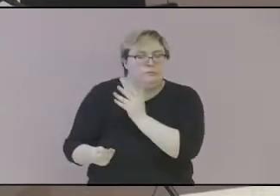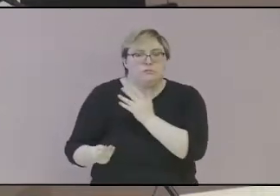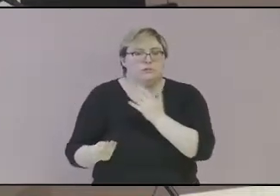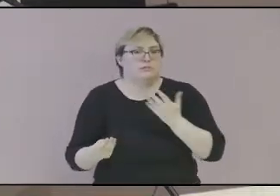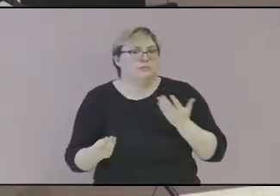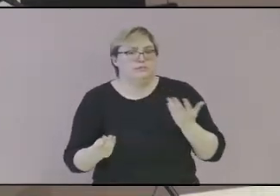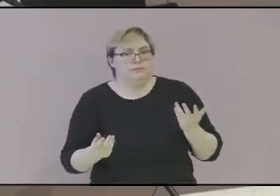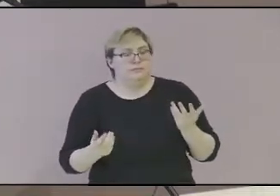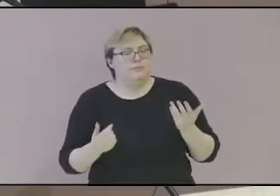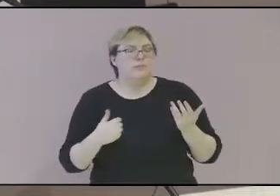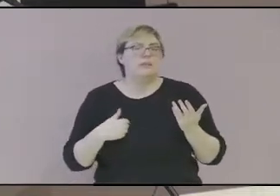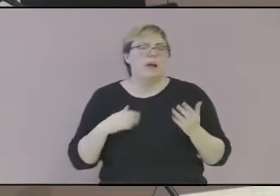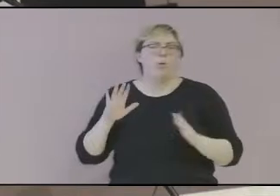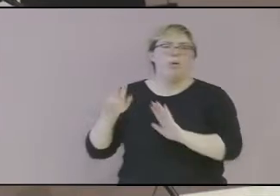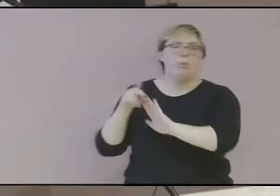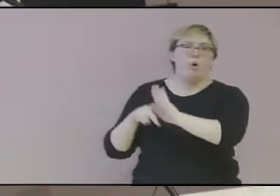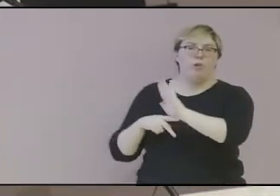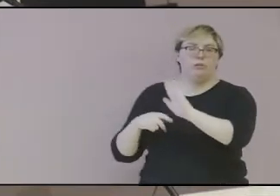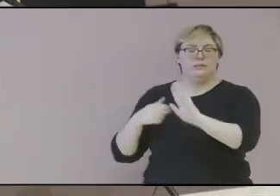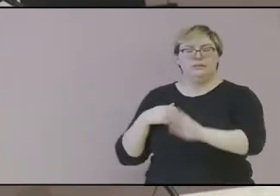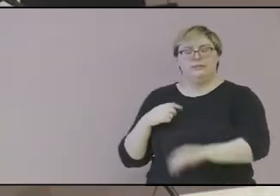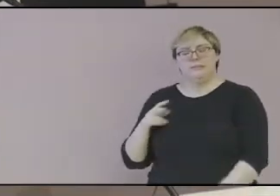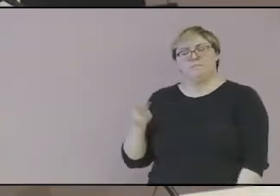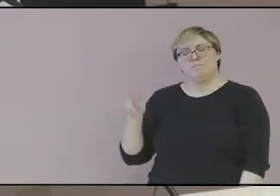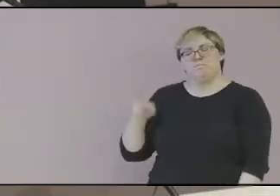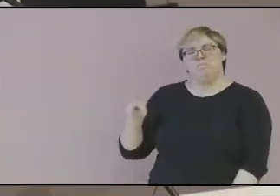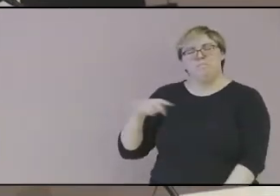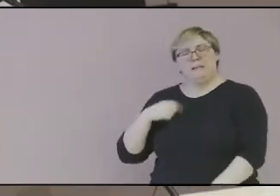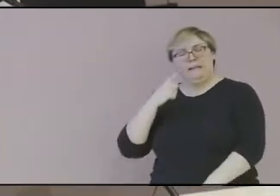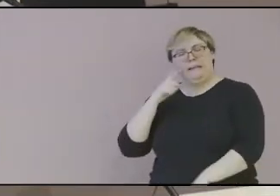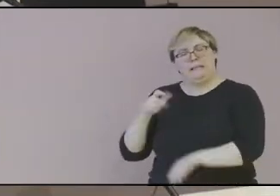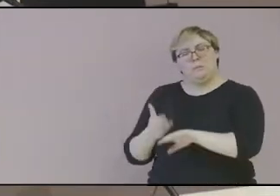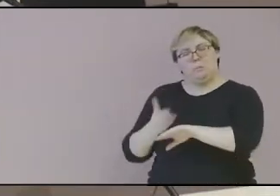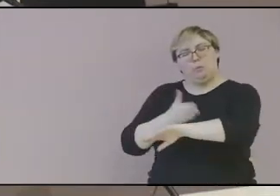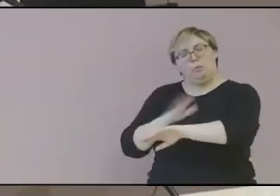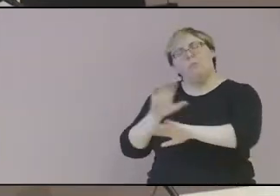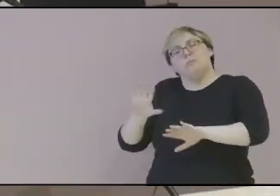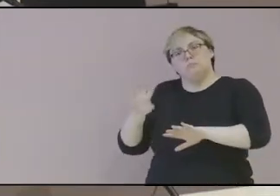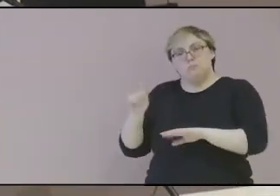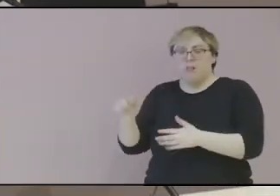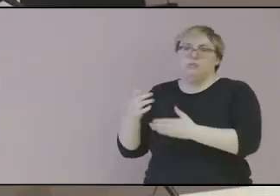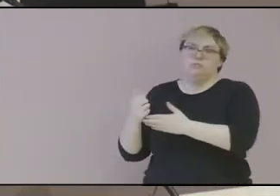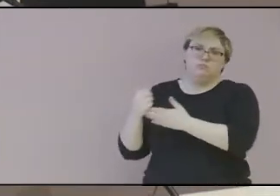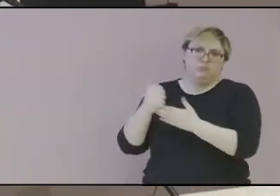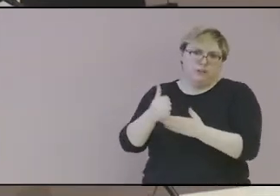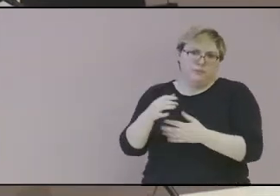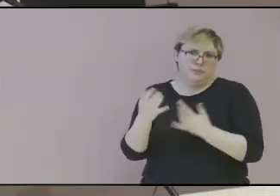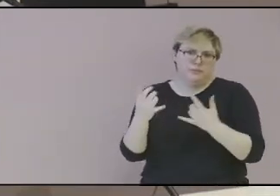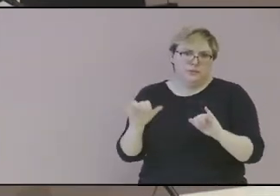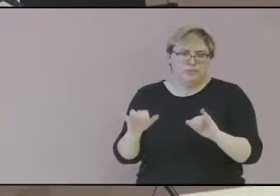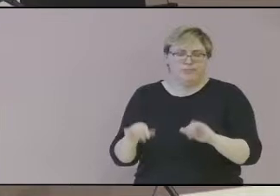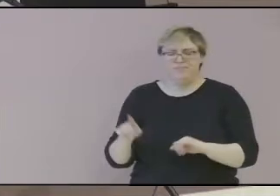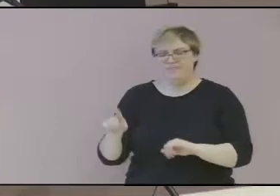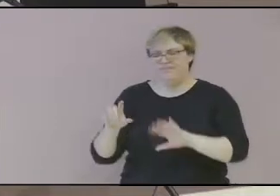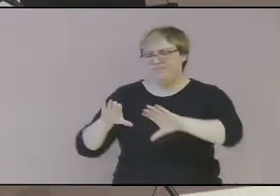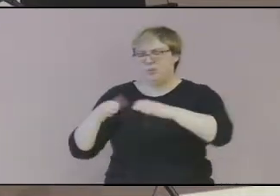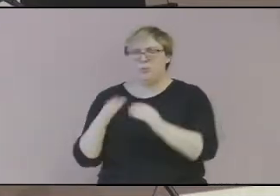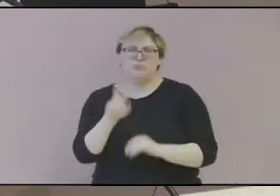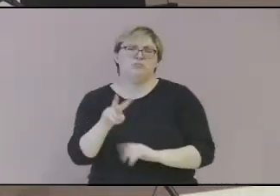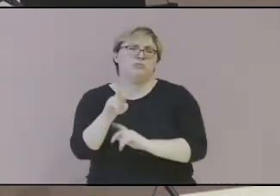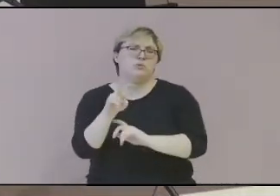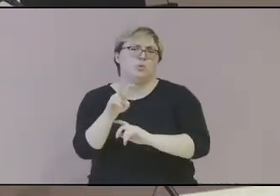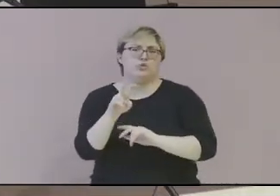mildly being critical of some of their policies. But it was a group of roughly 24 volunteers with expertise in